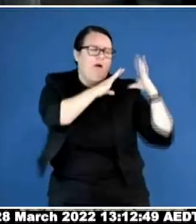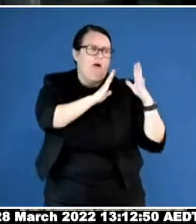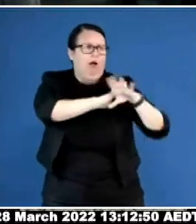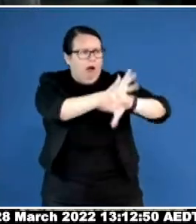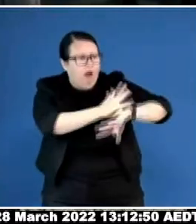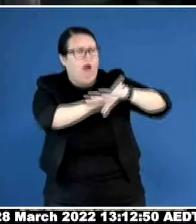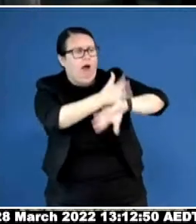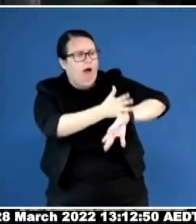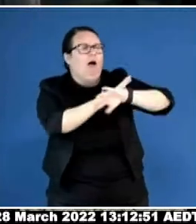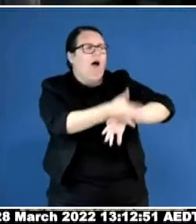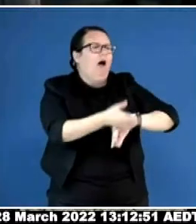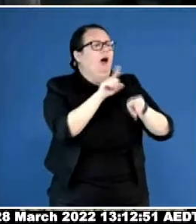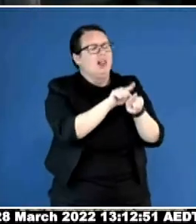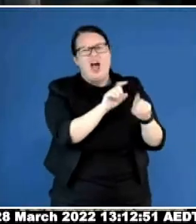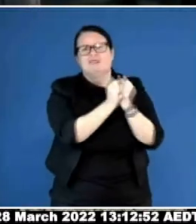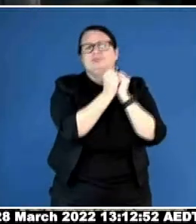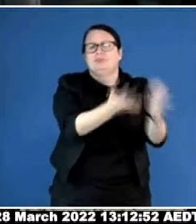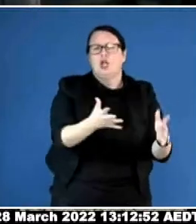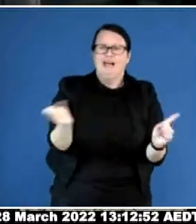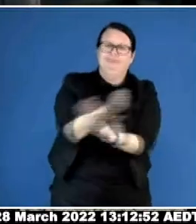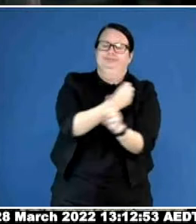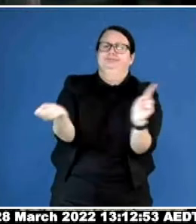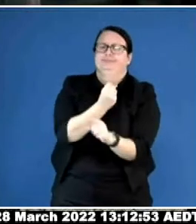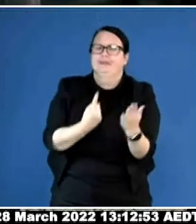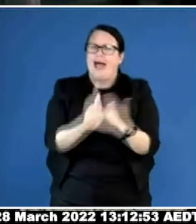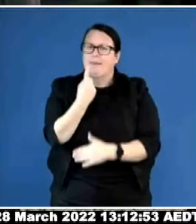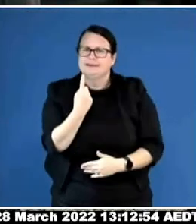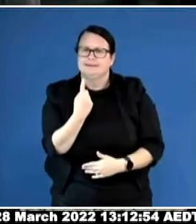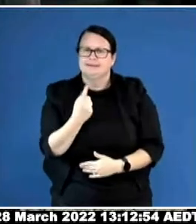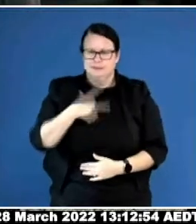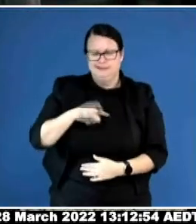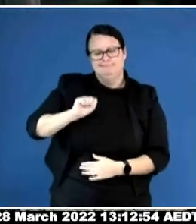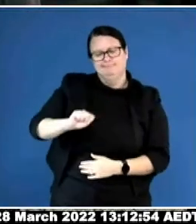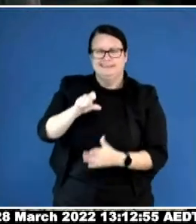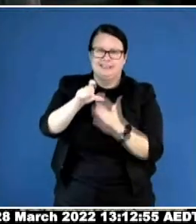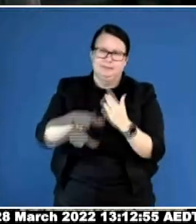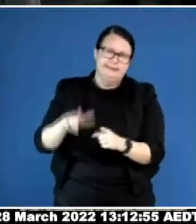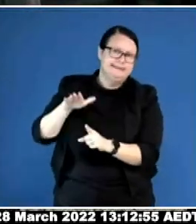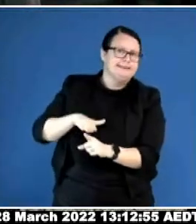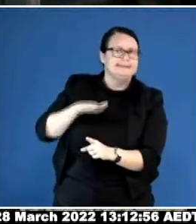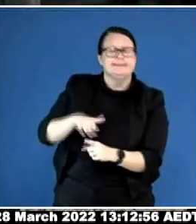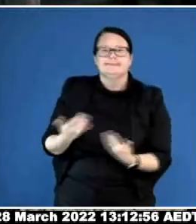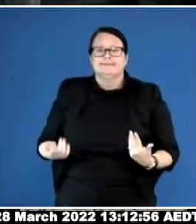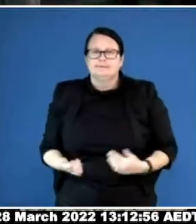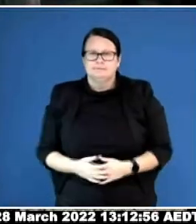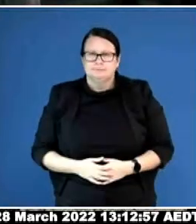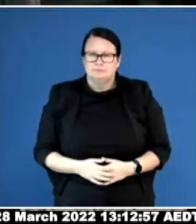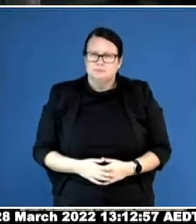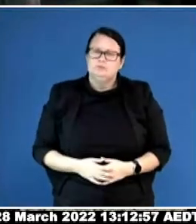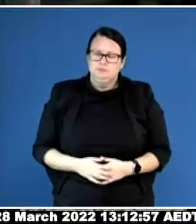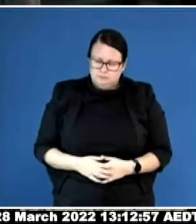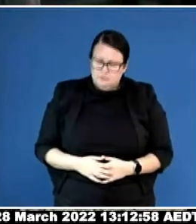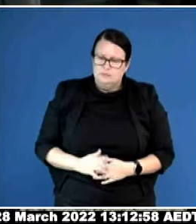or a family member because they have disability. All right, do you want to talk about